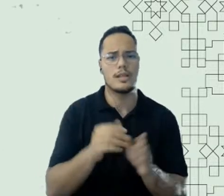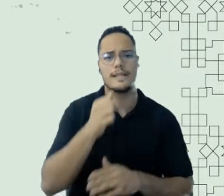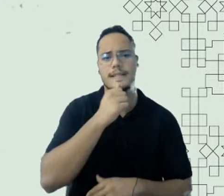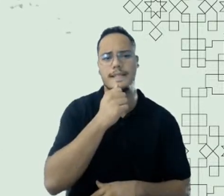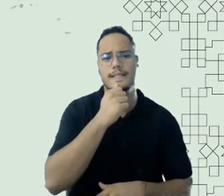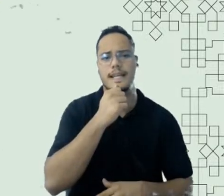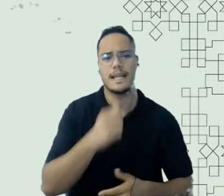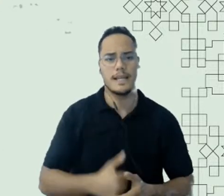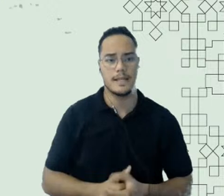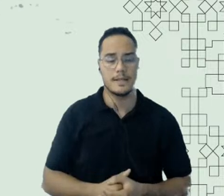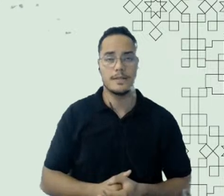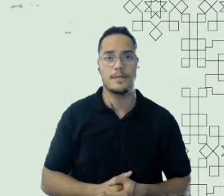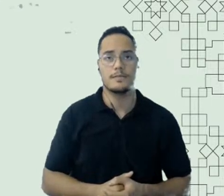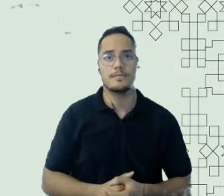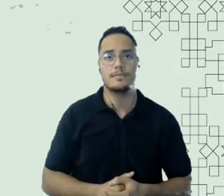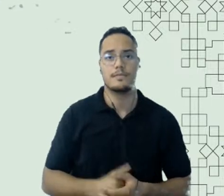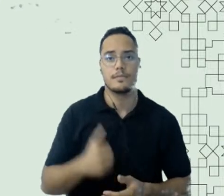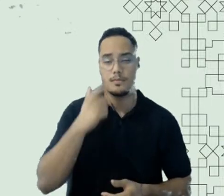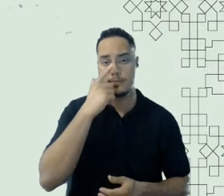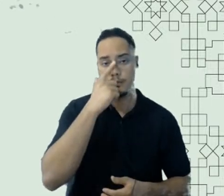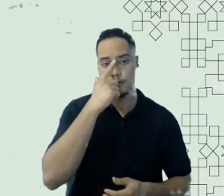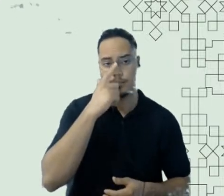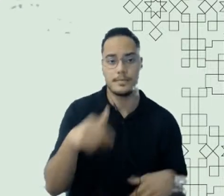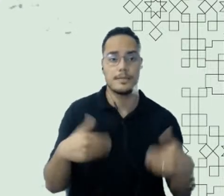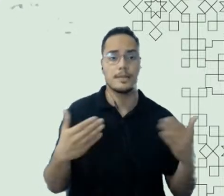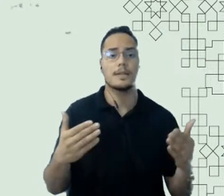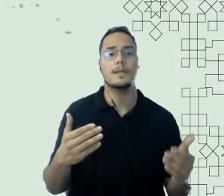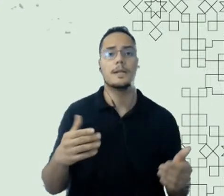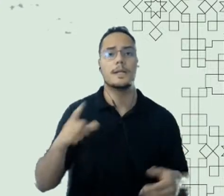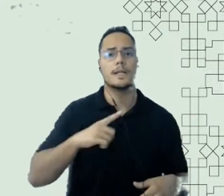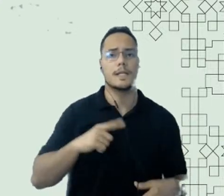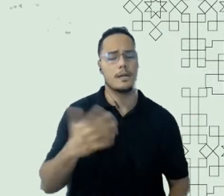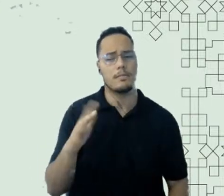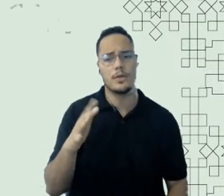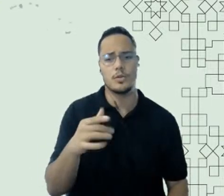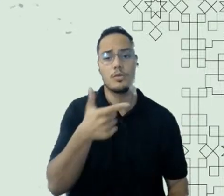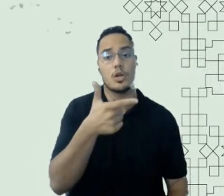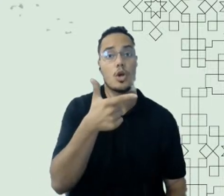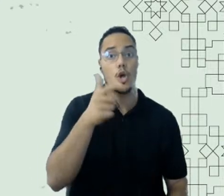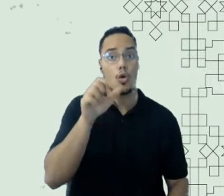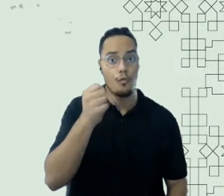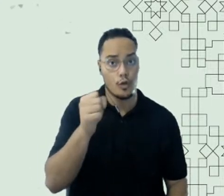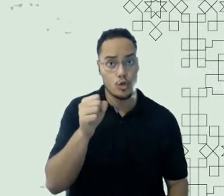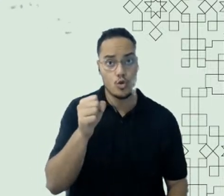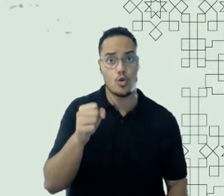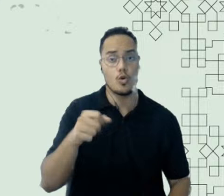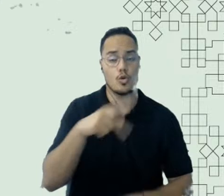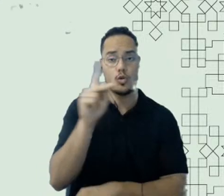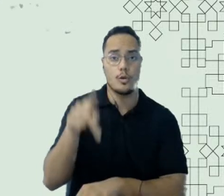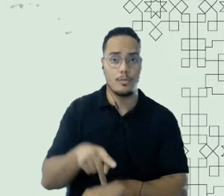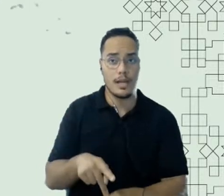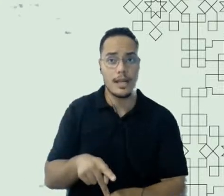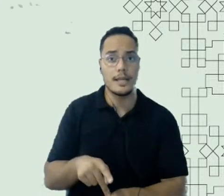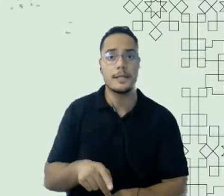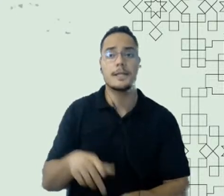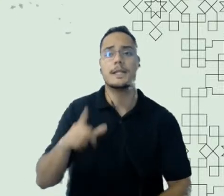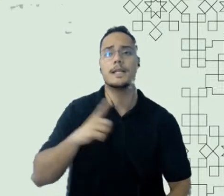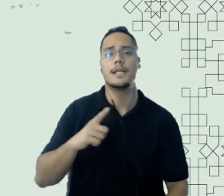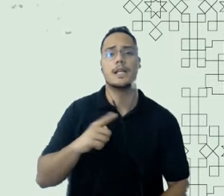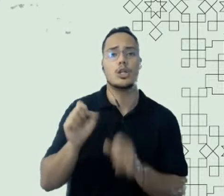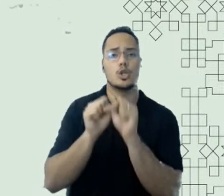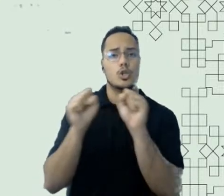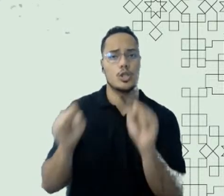still 28 countries, but these 28 countries had very different systems of copyright exceptions, for instance. And